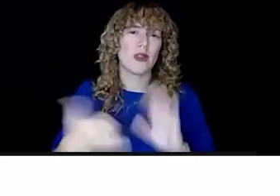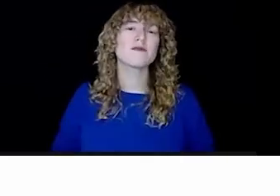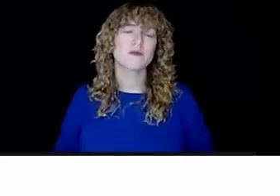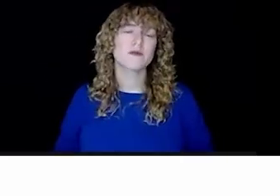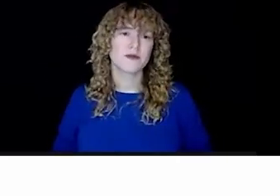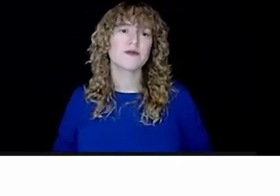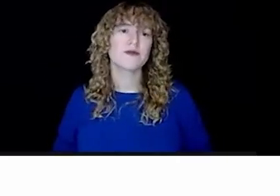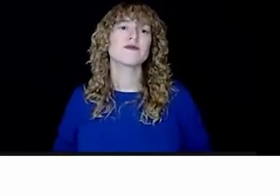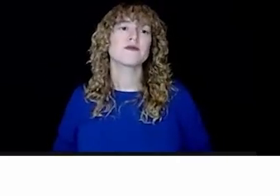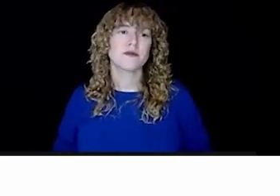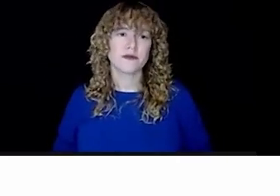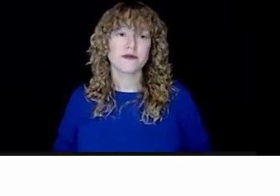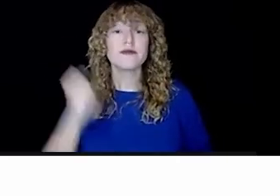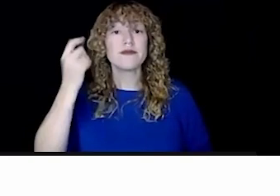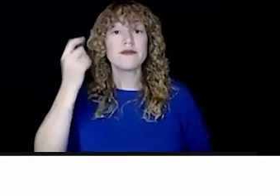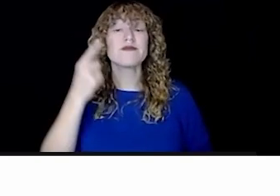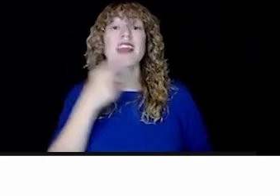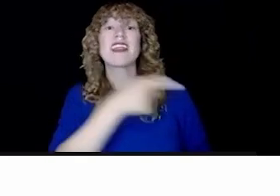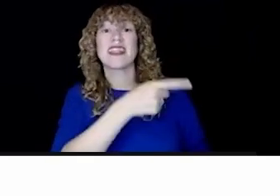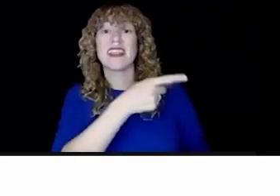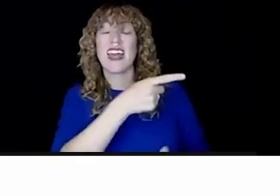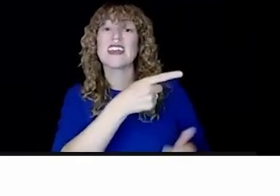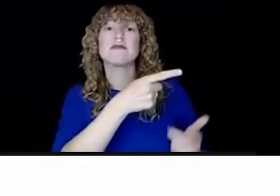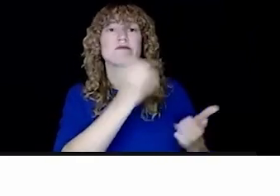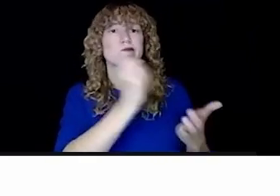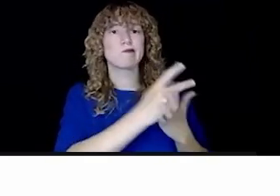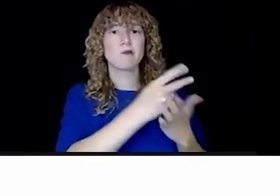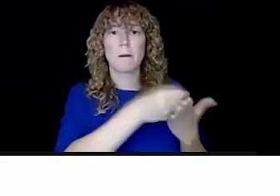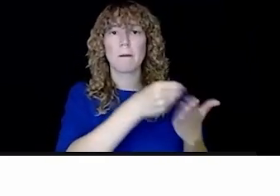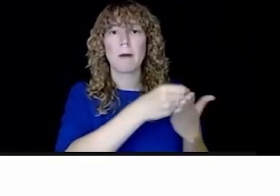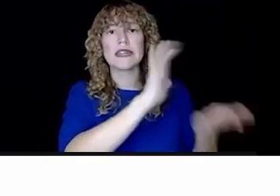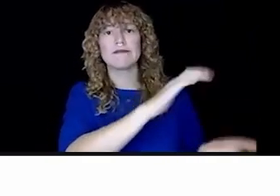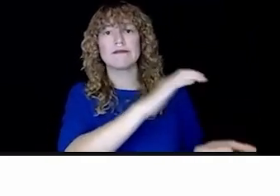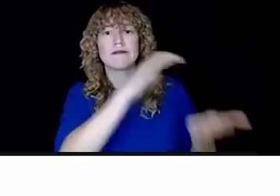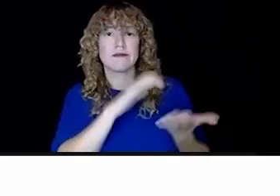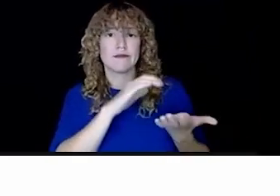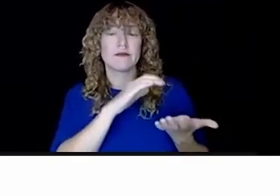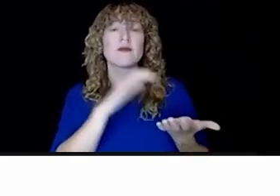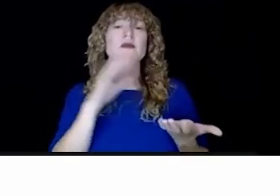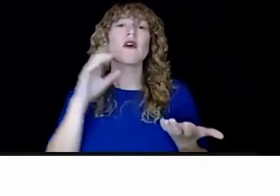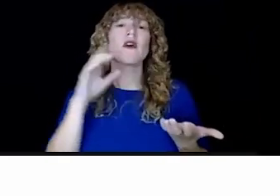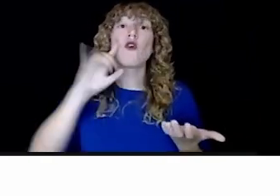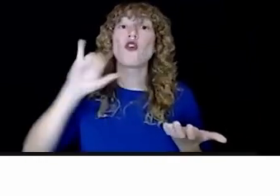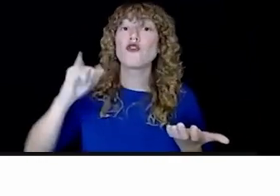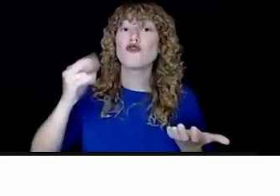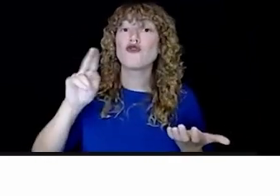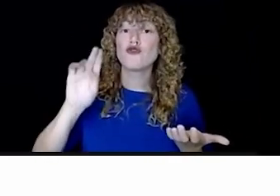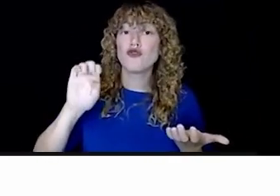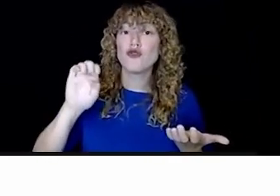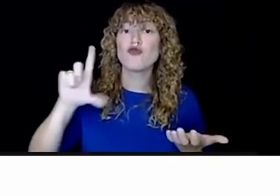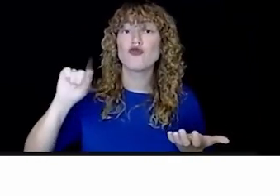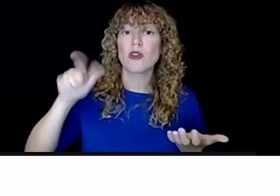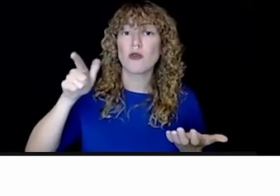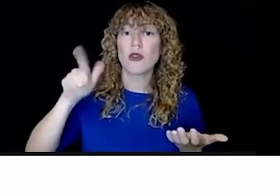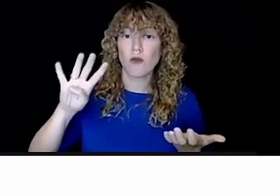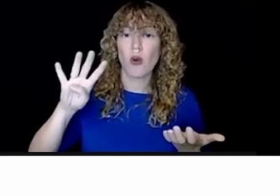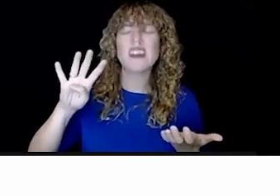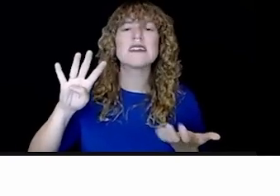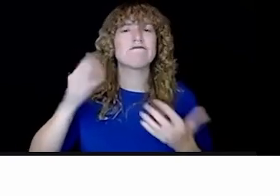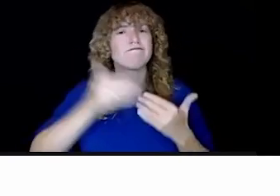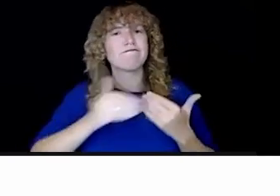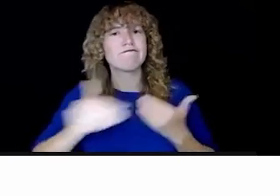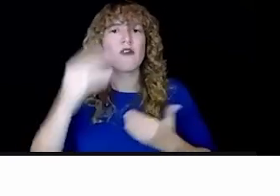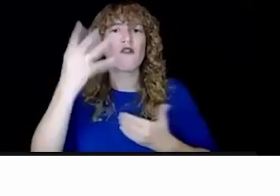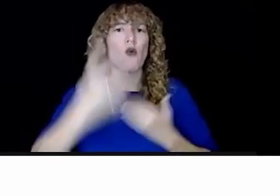us starting in June of 2024, and it will be a 4-year project. And so we're excited to